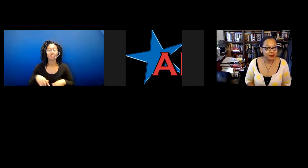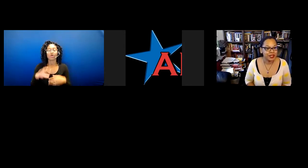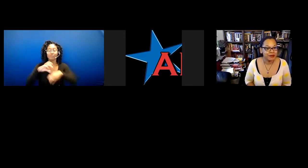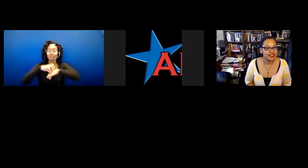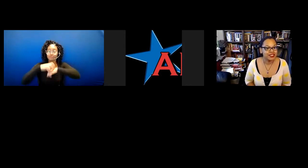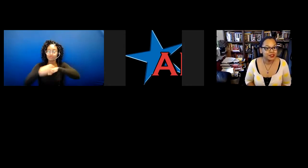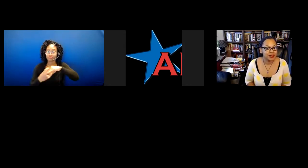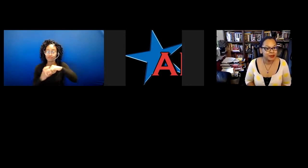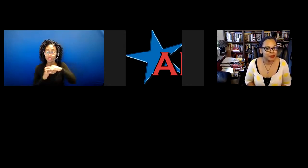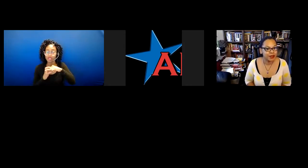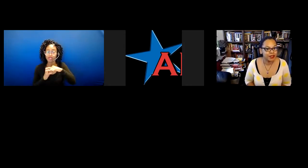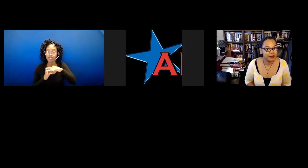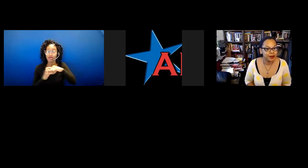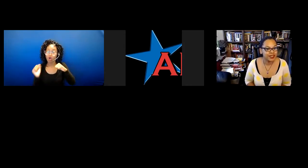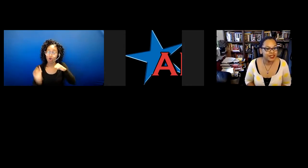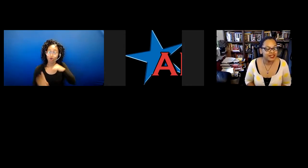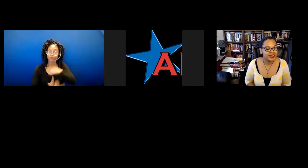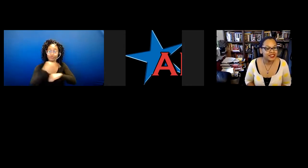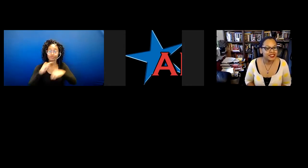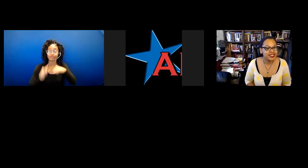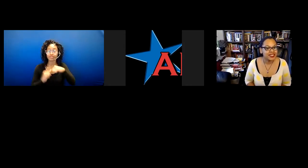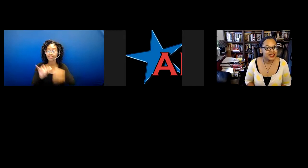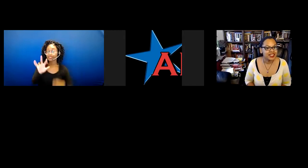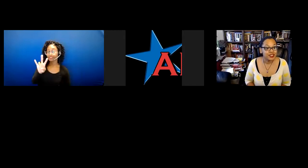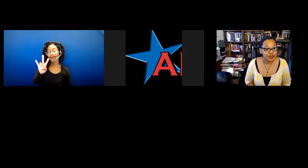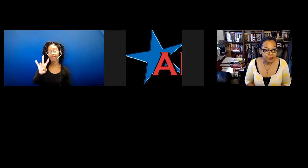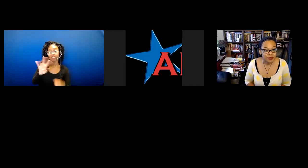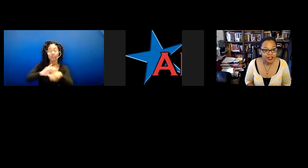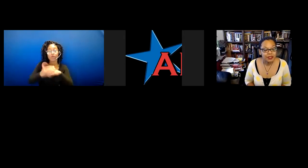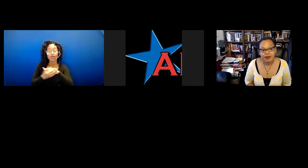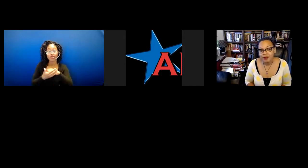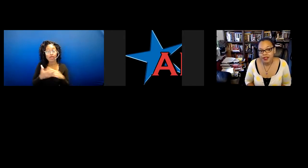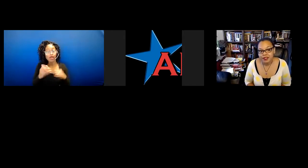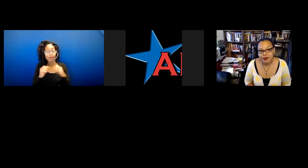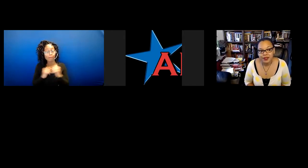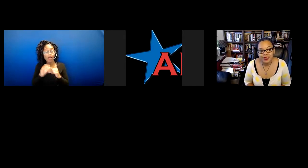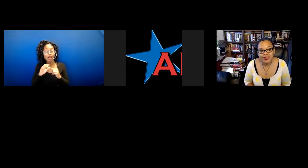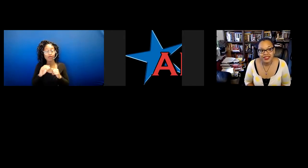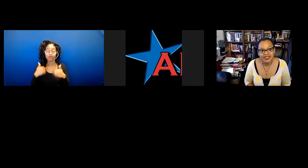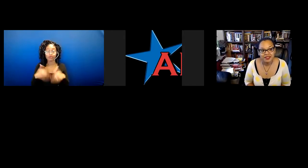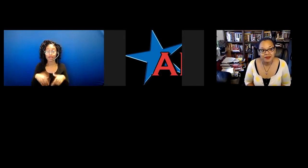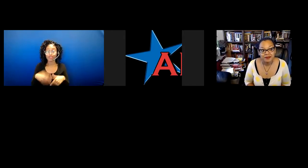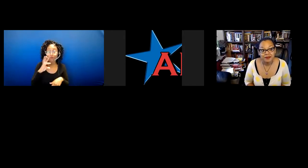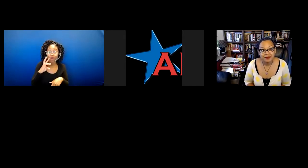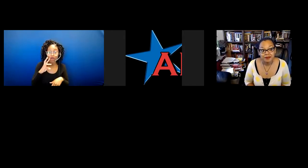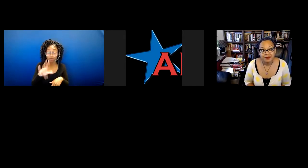be landmasses surrounded by a body of water. Is Europe surrounded by a body of water?